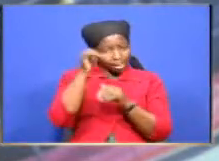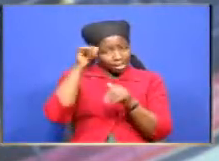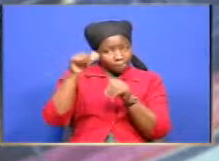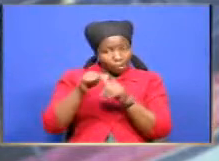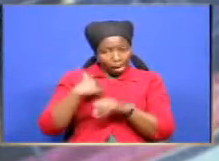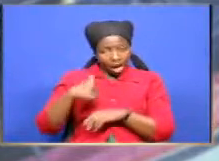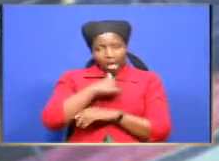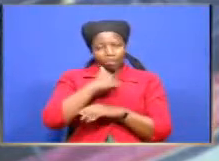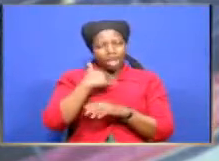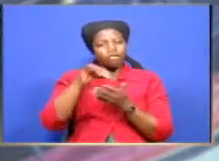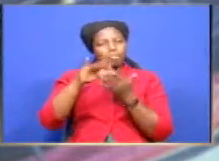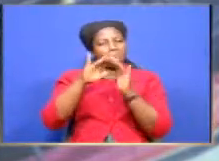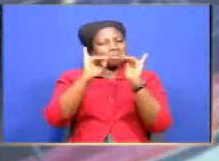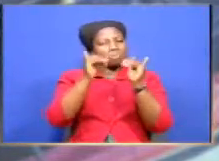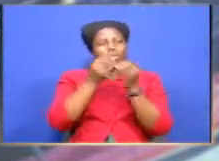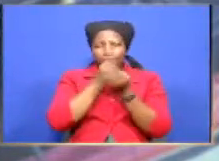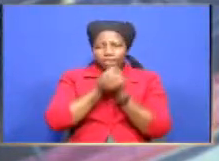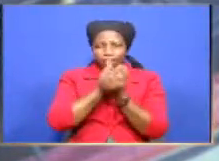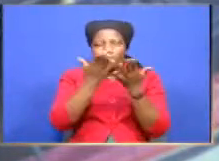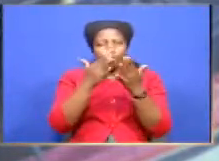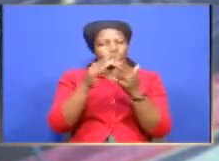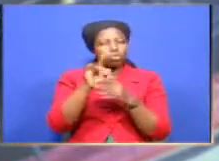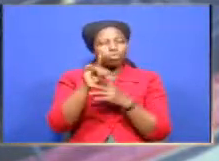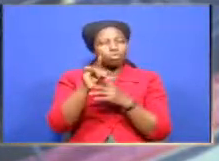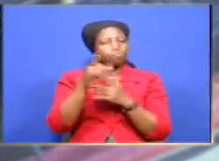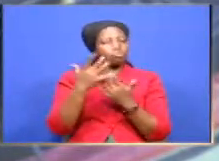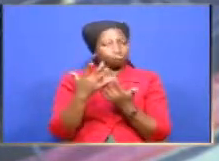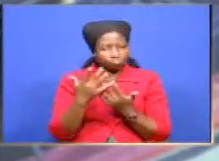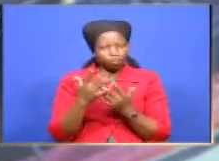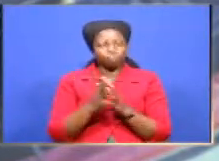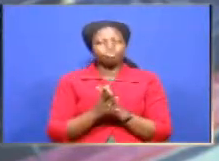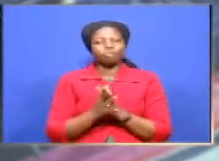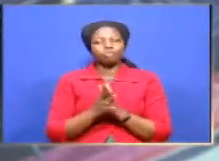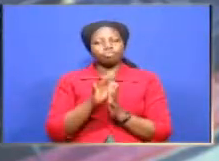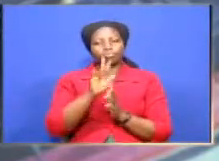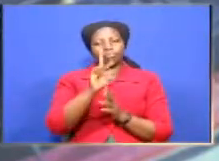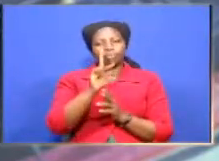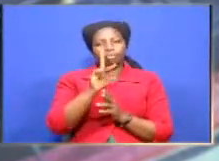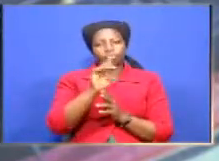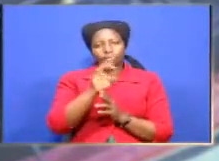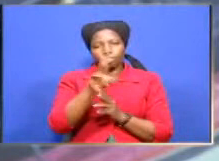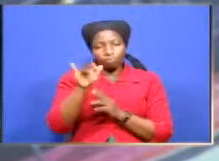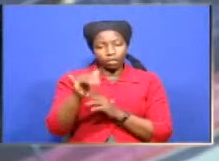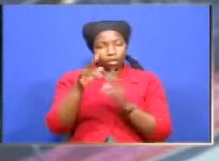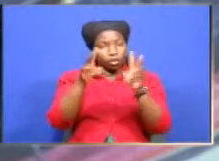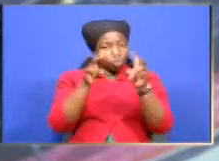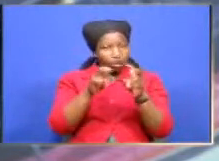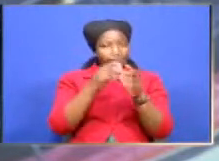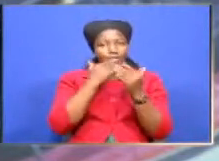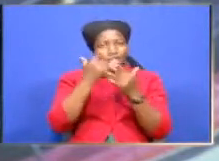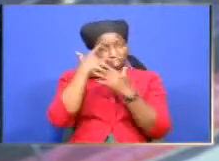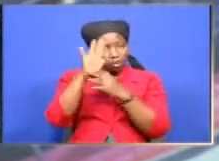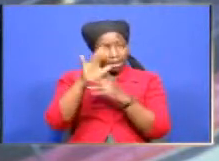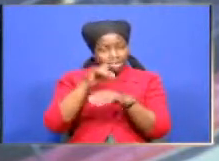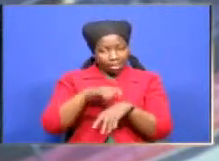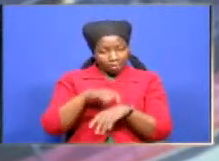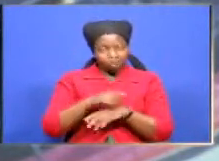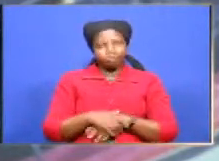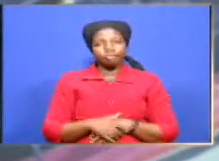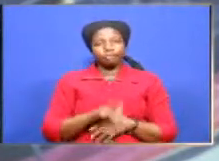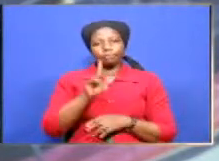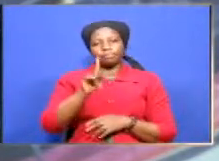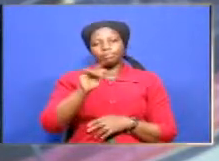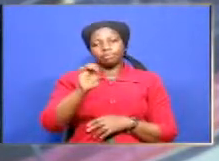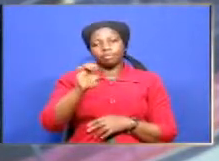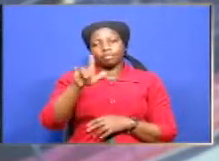more and we'll be updating you in due course. Kerry Eteri, you're watching. Thank you for your time. Kevon Oduor, live from